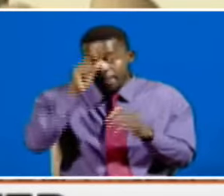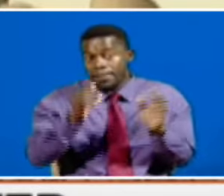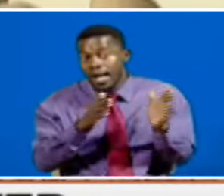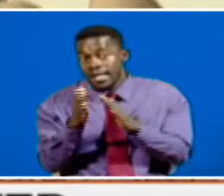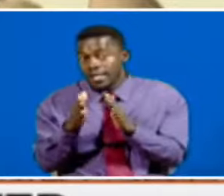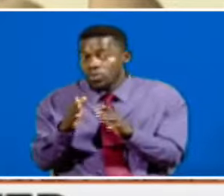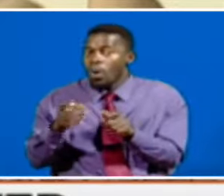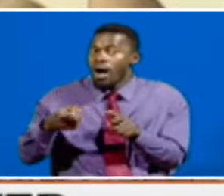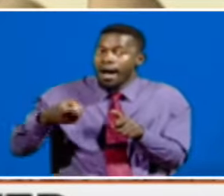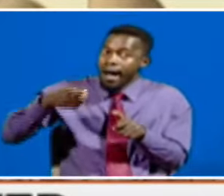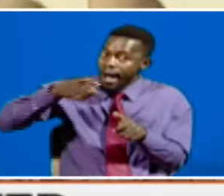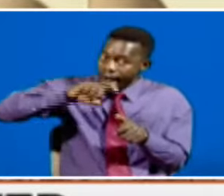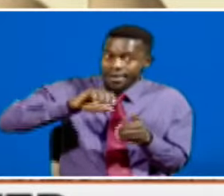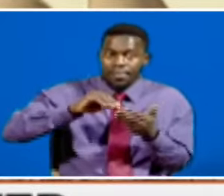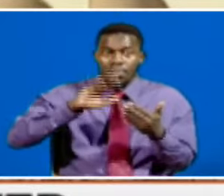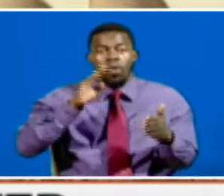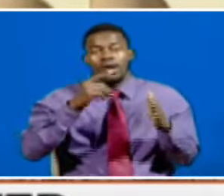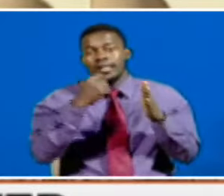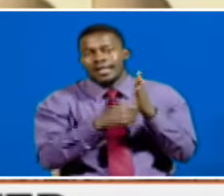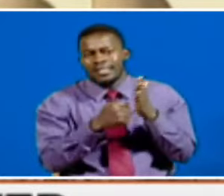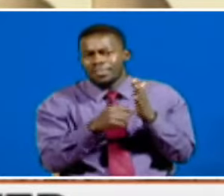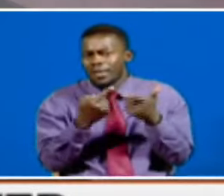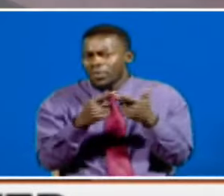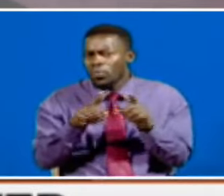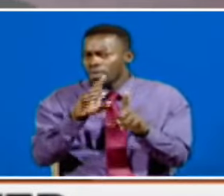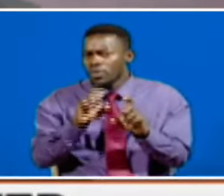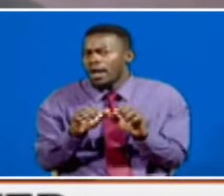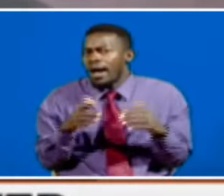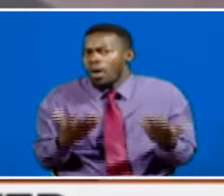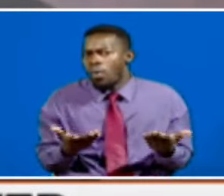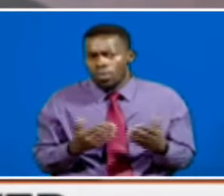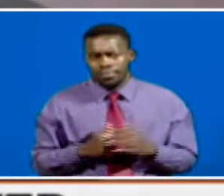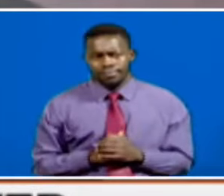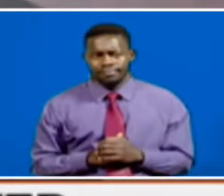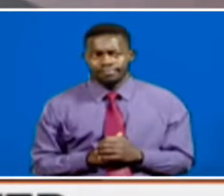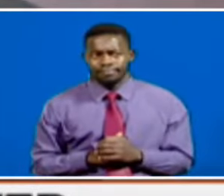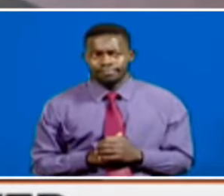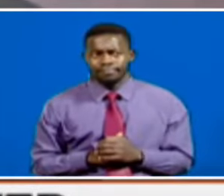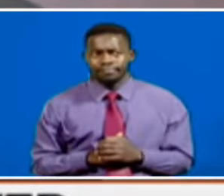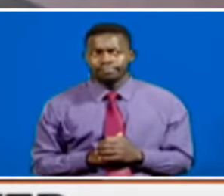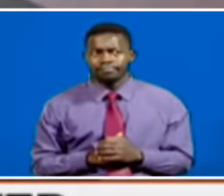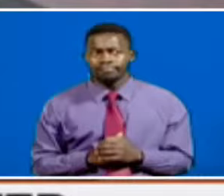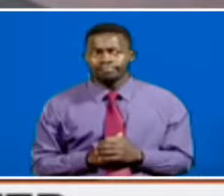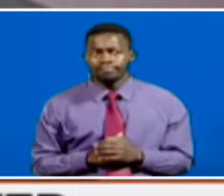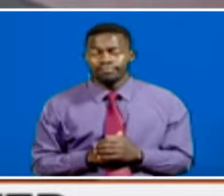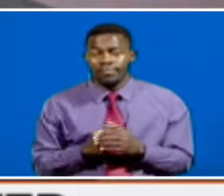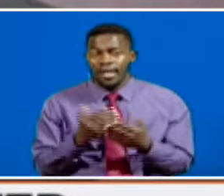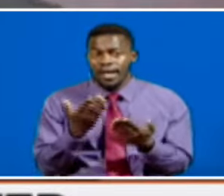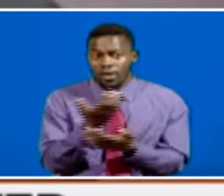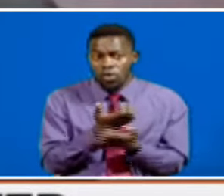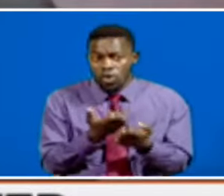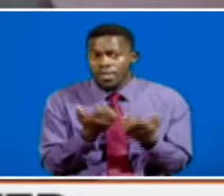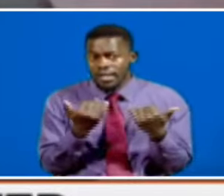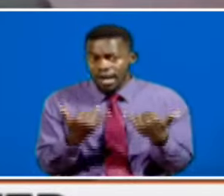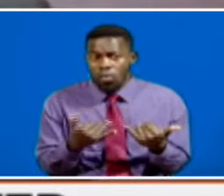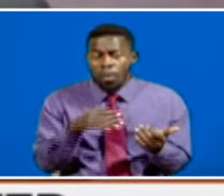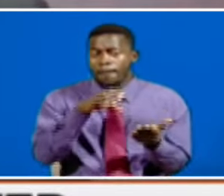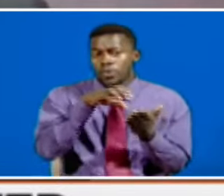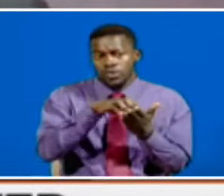the deficit will be funded now arise. It is doubtful that the economy is in a